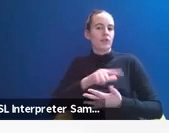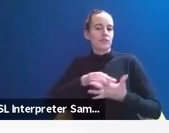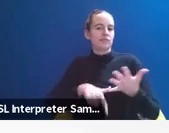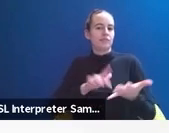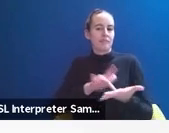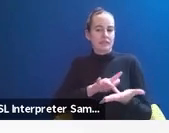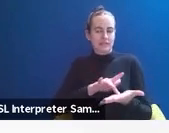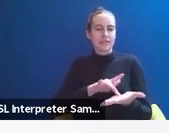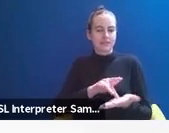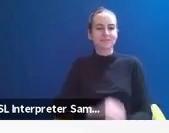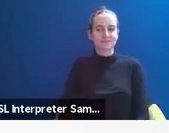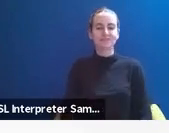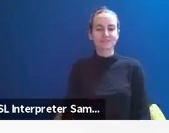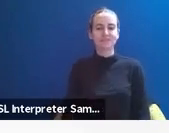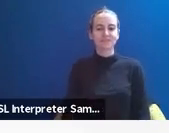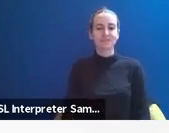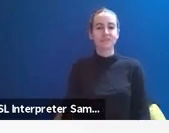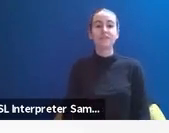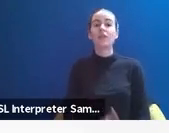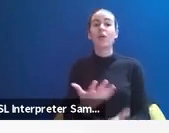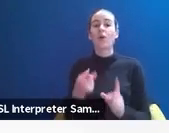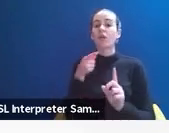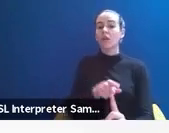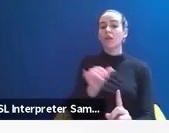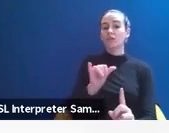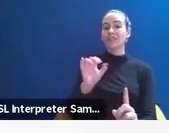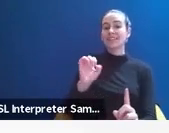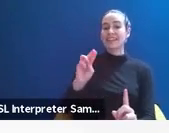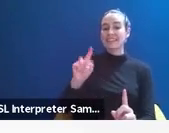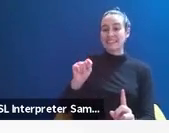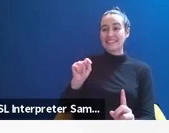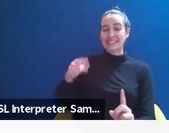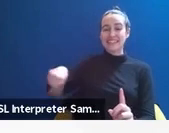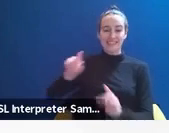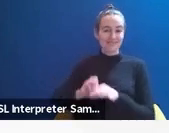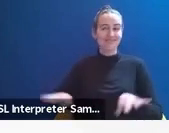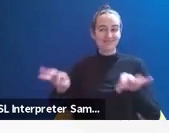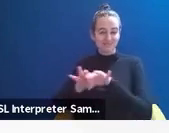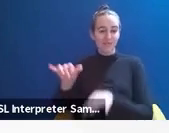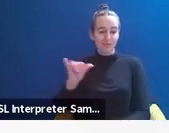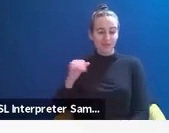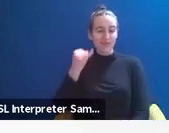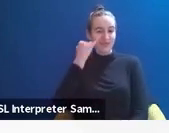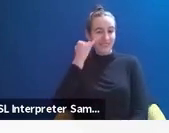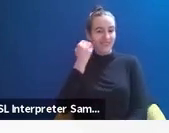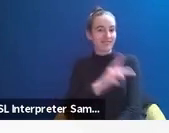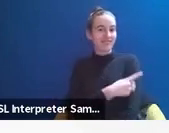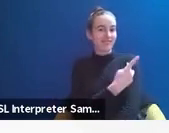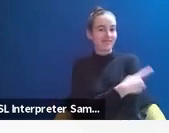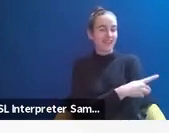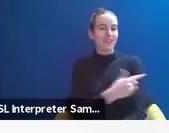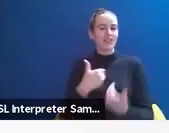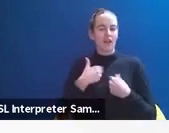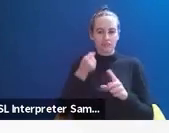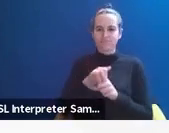will point out also the importance of our ENT colleagues. If the patient presents with a sudden